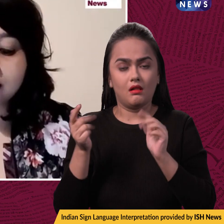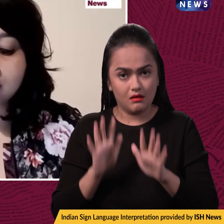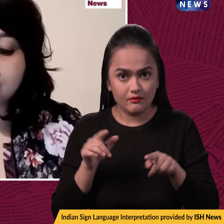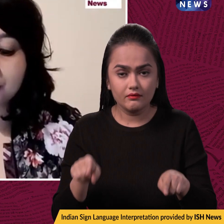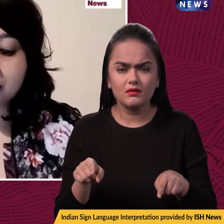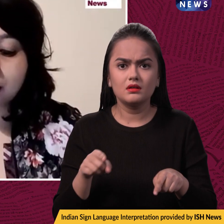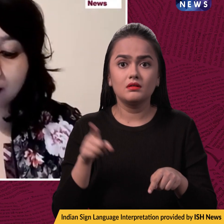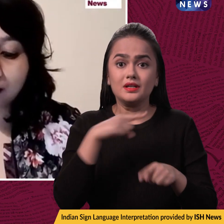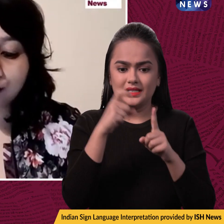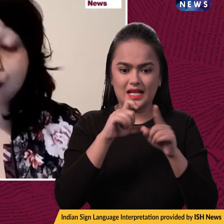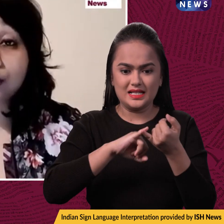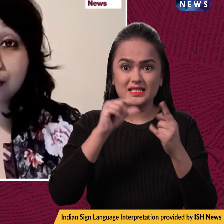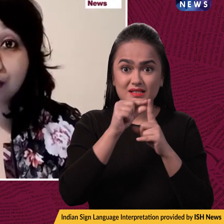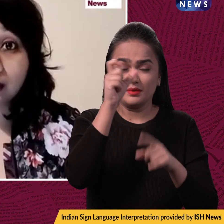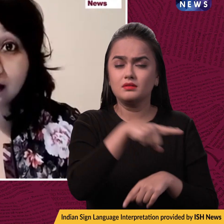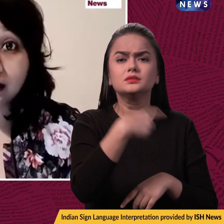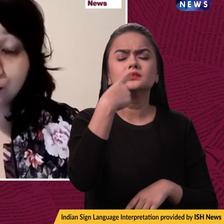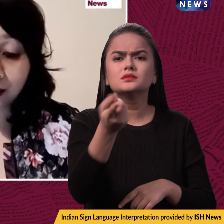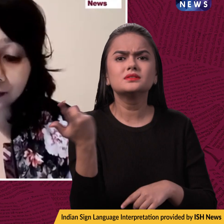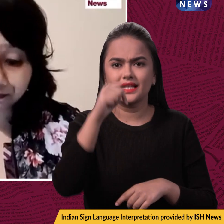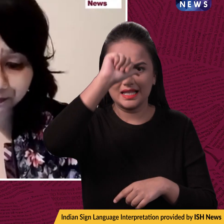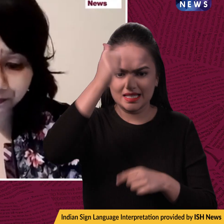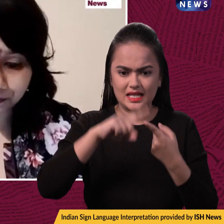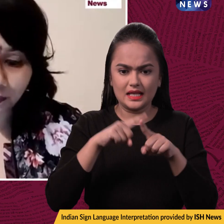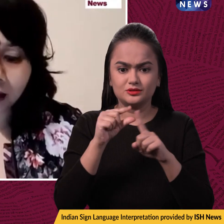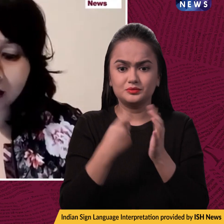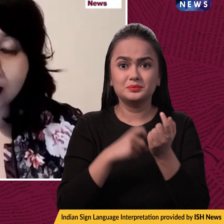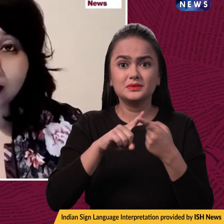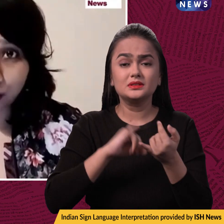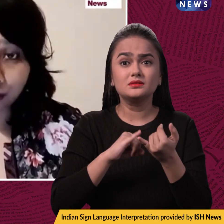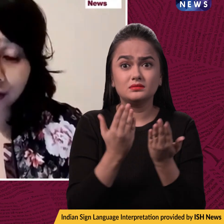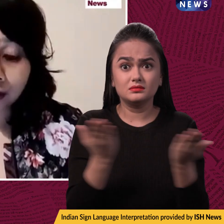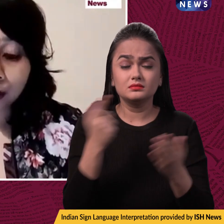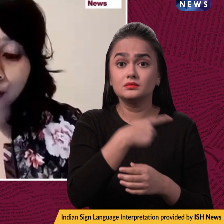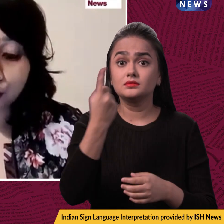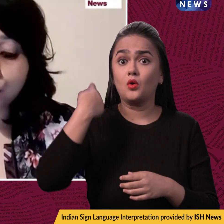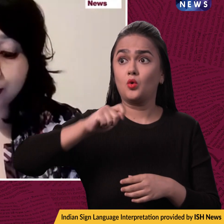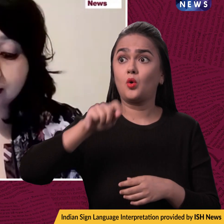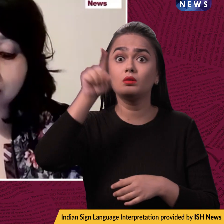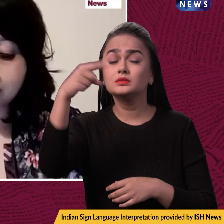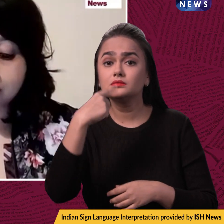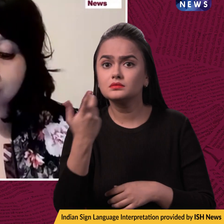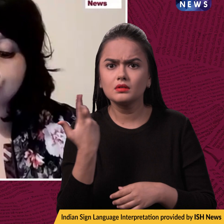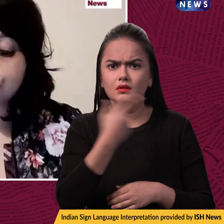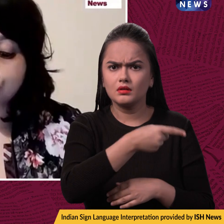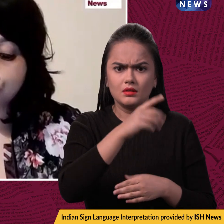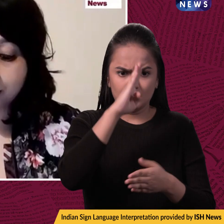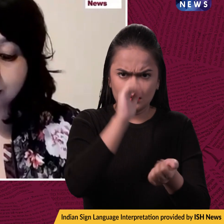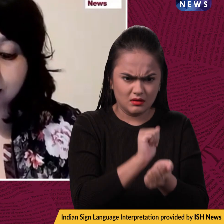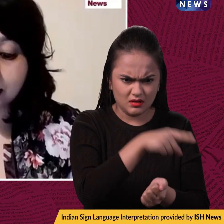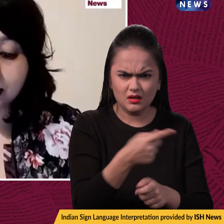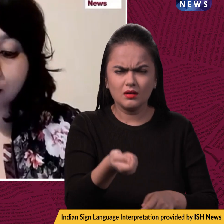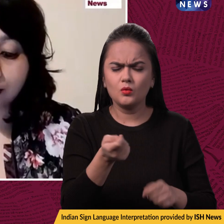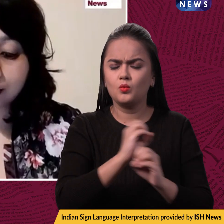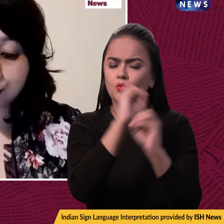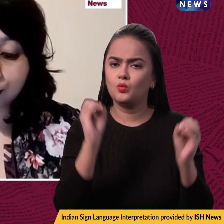Now the DSP told the new Indian Express, and I quote, "No police lathi charge took